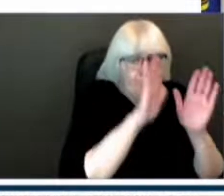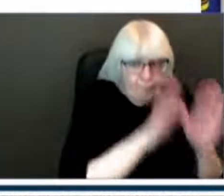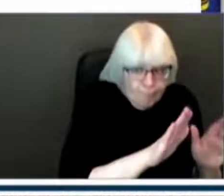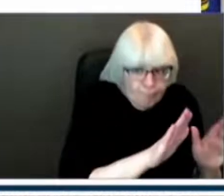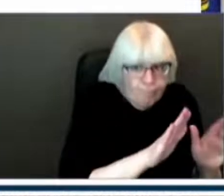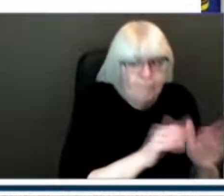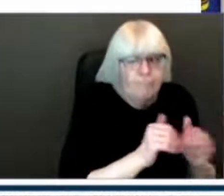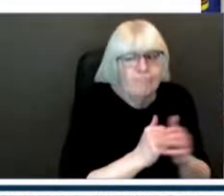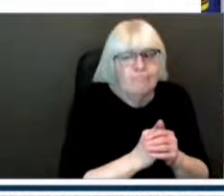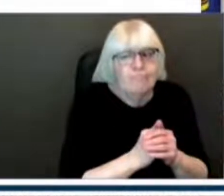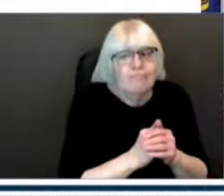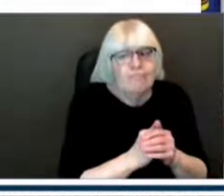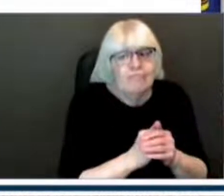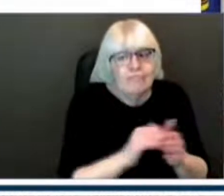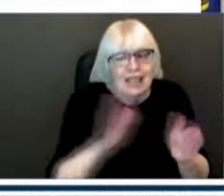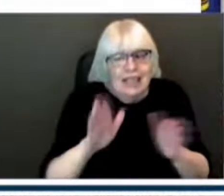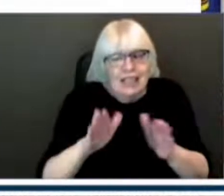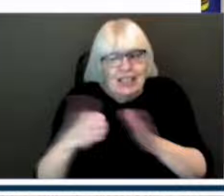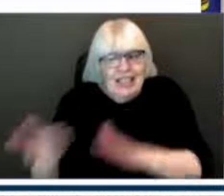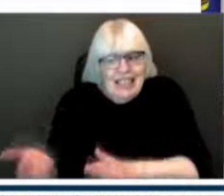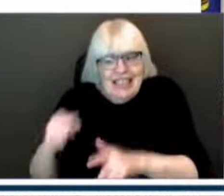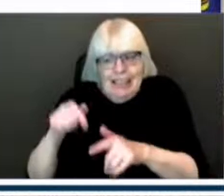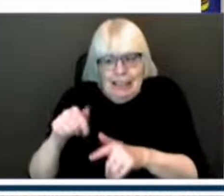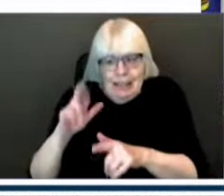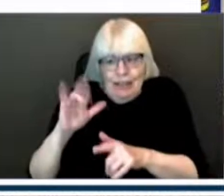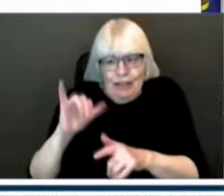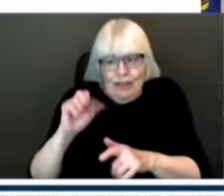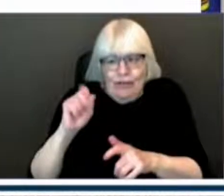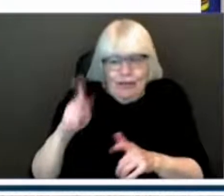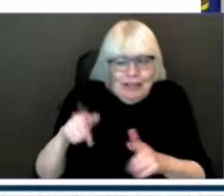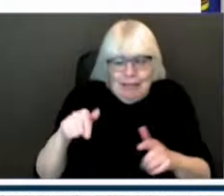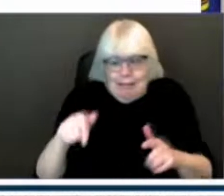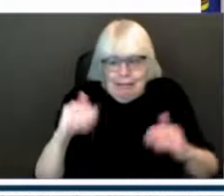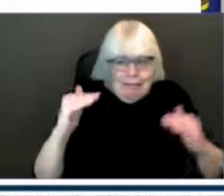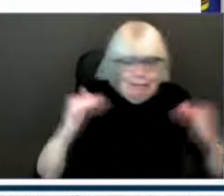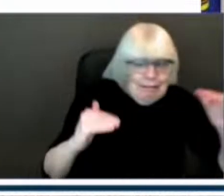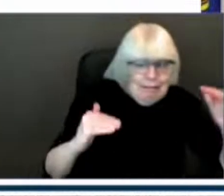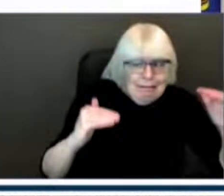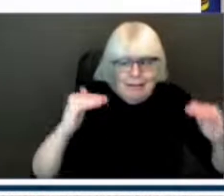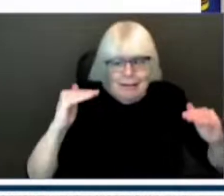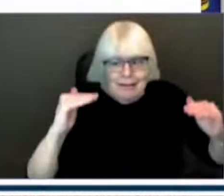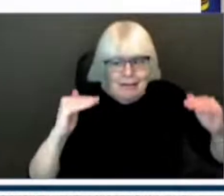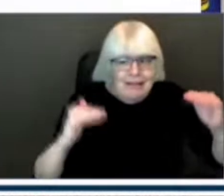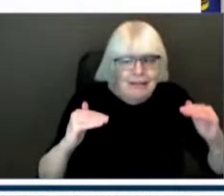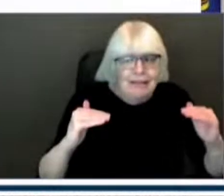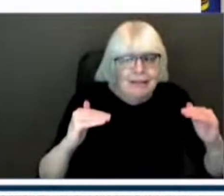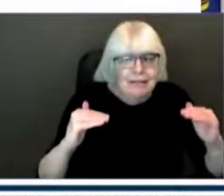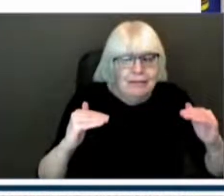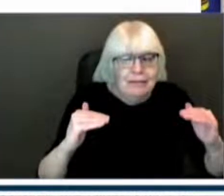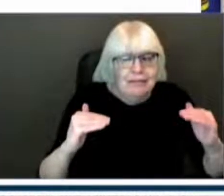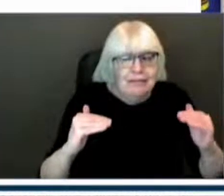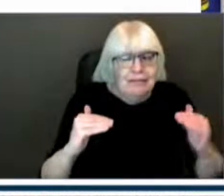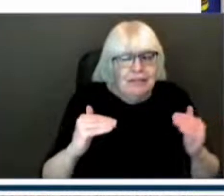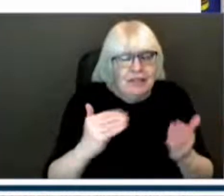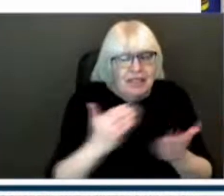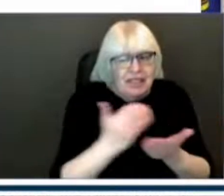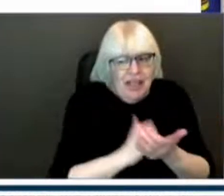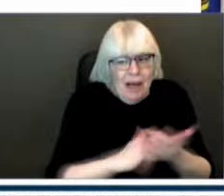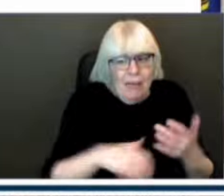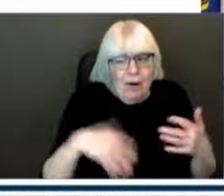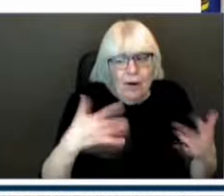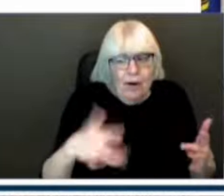and COVID, still it does strike some as complex. I'll say that